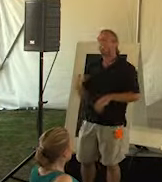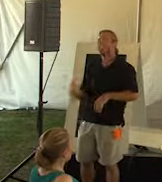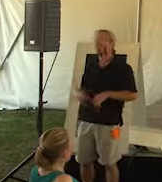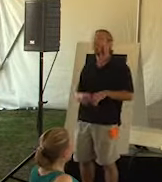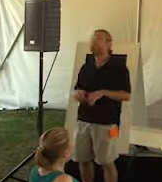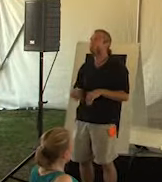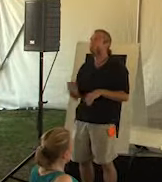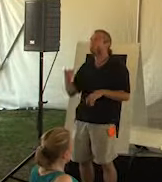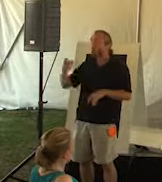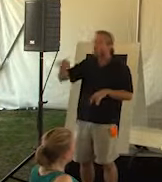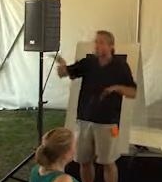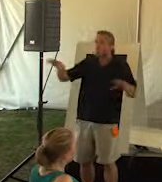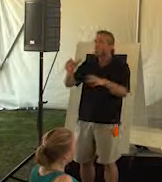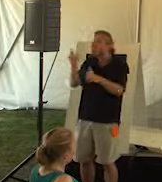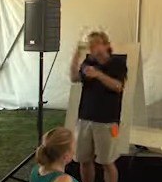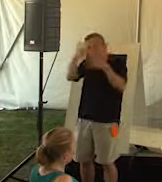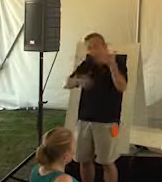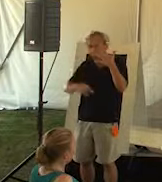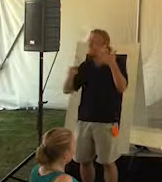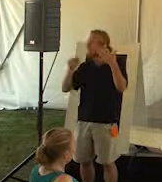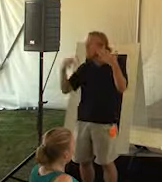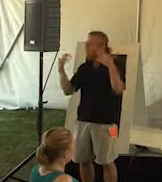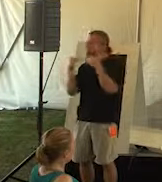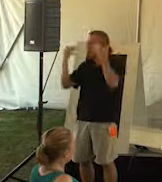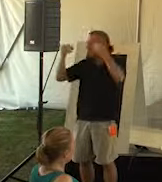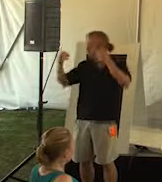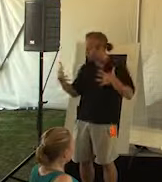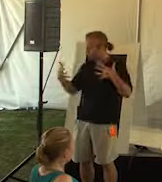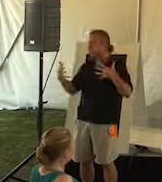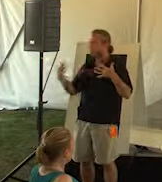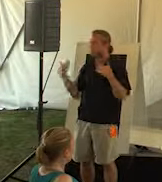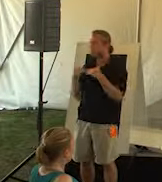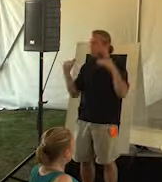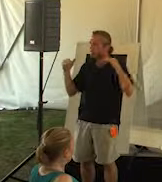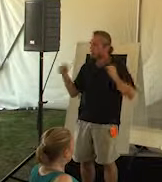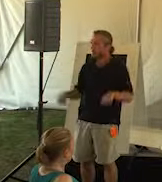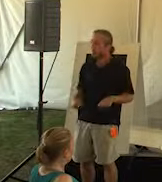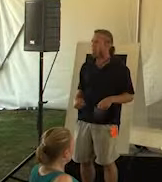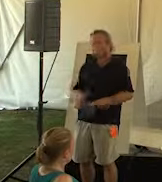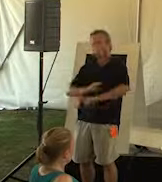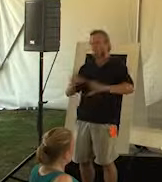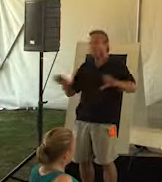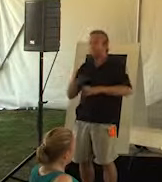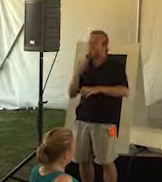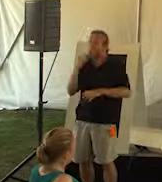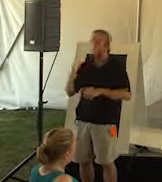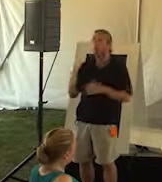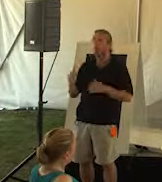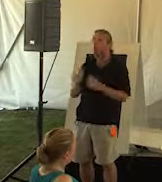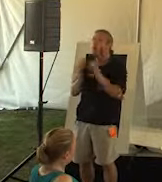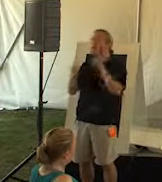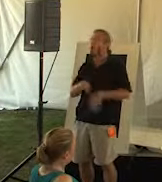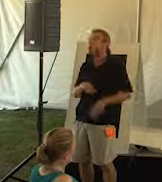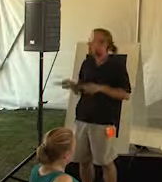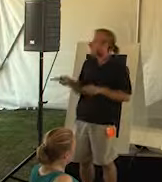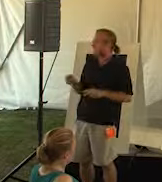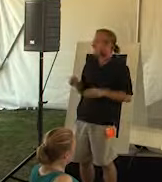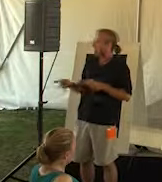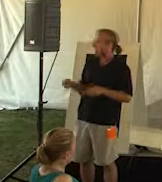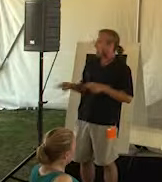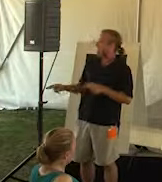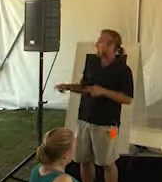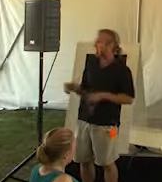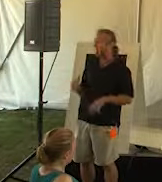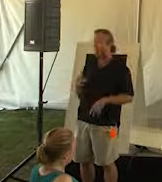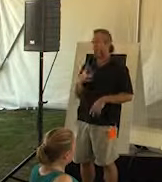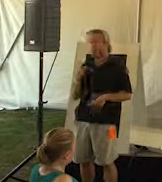do that I can't, and I'm ready to do it while dodging glances on the streets as though they were shrapnel, feeling eyes